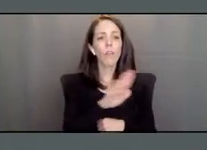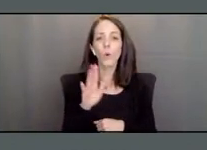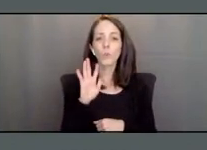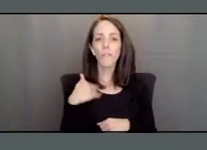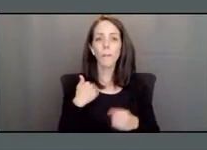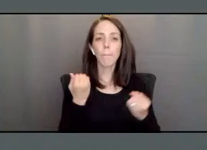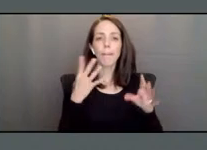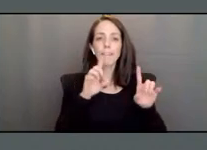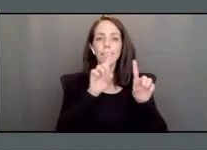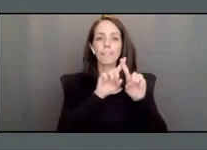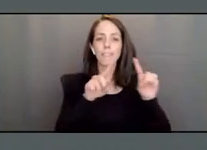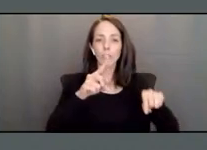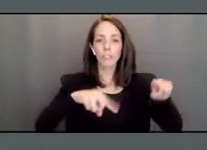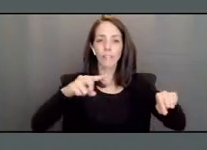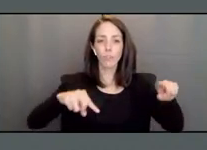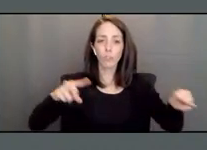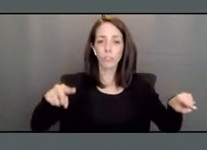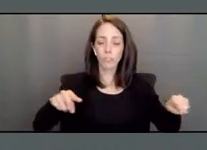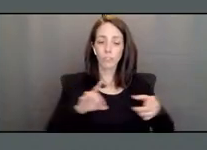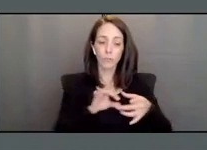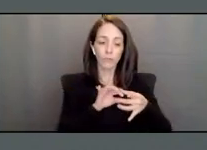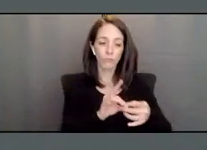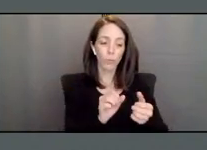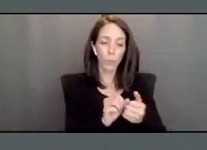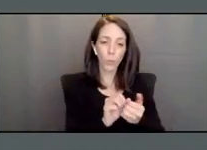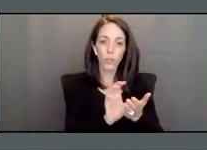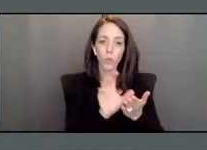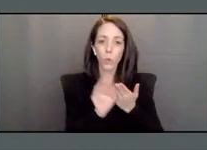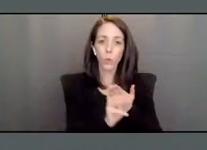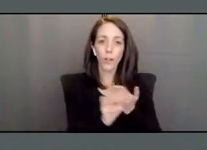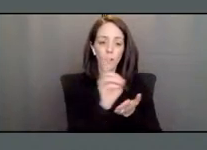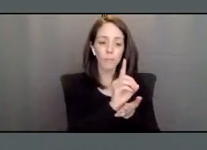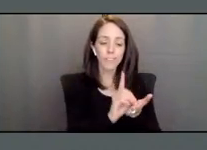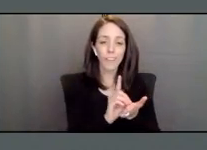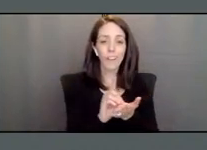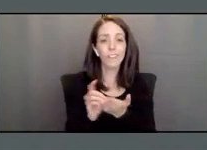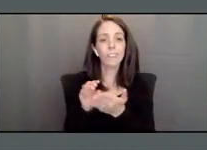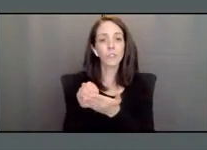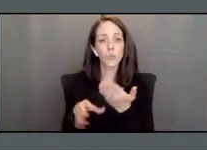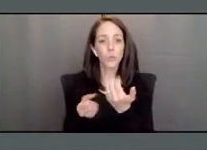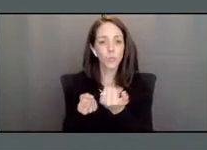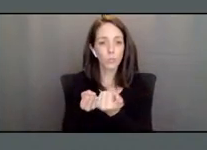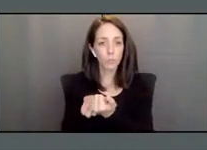through our curriculum designs or student support, but also in terms of our